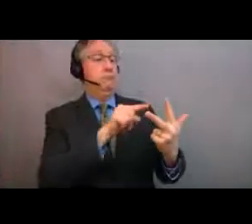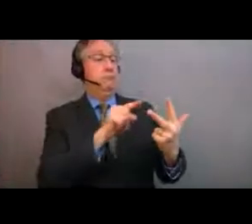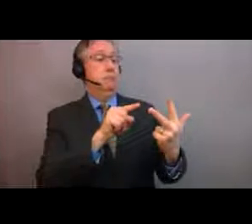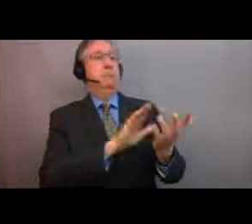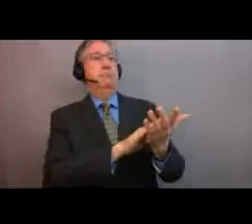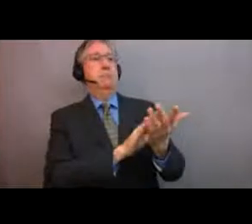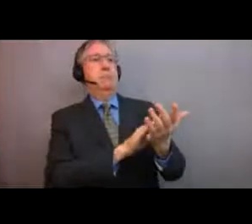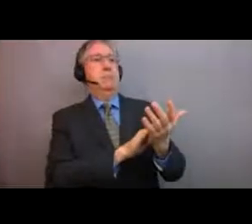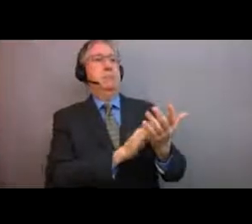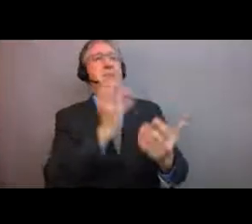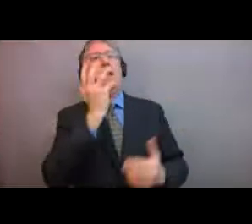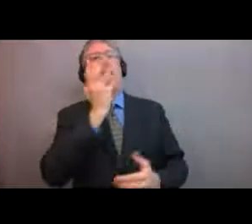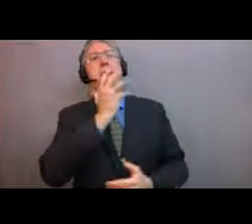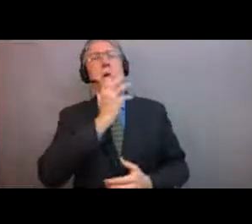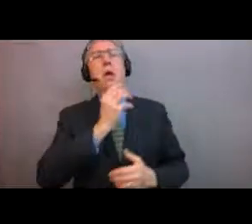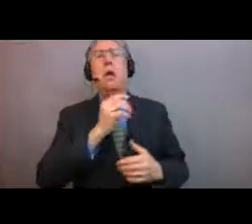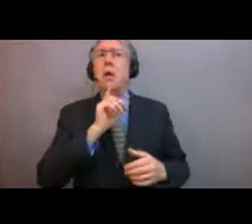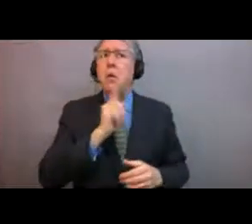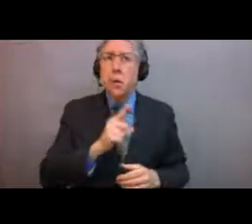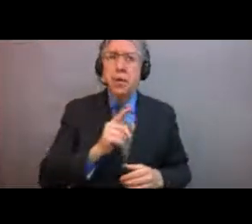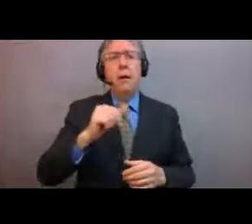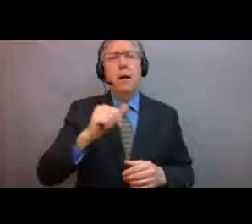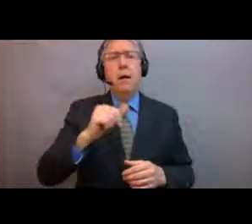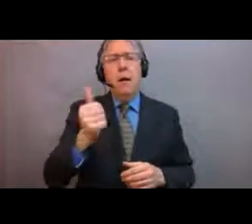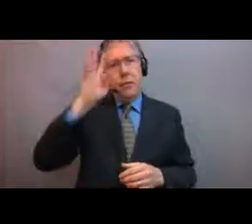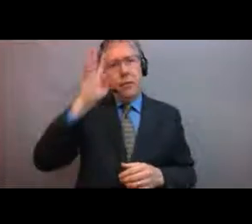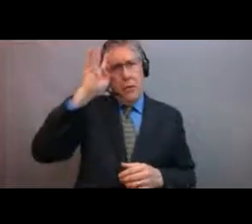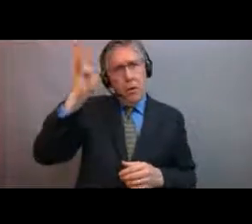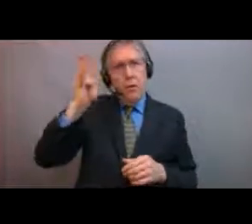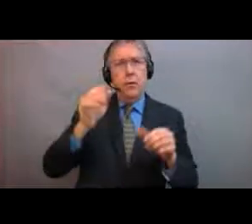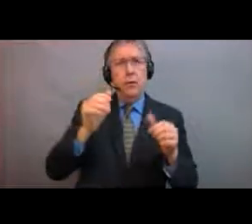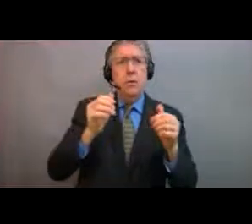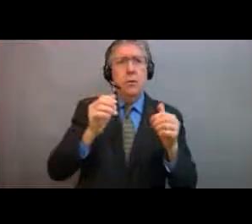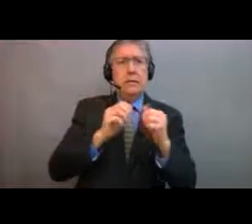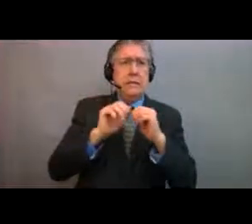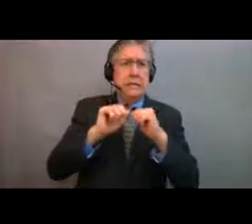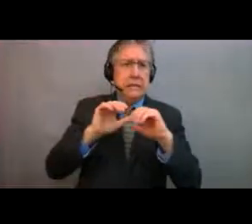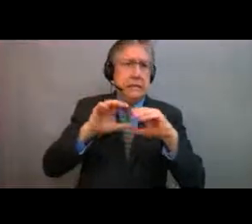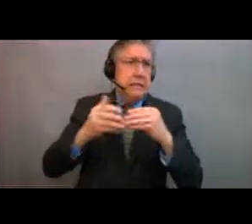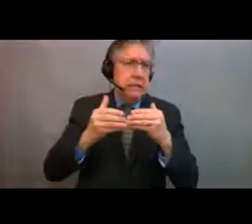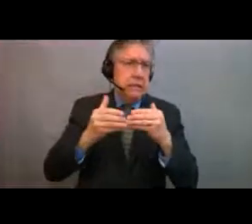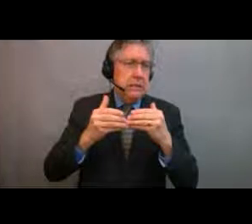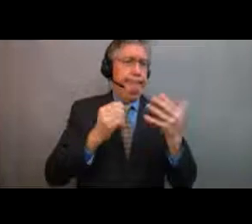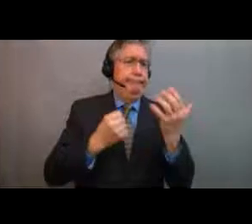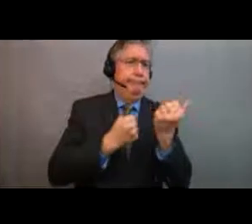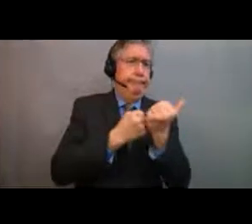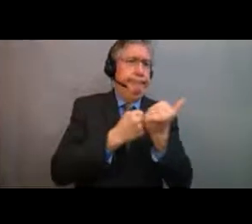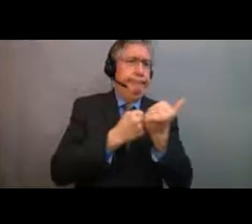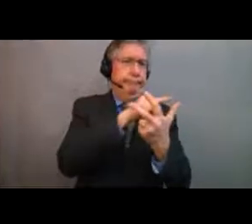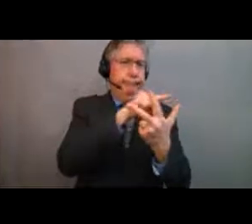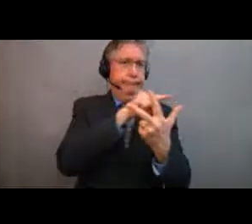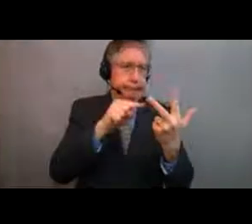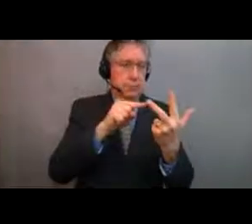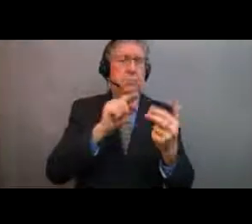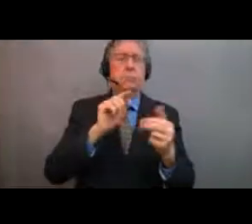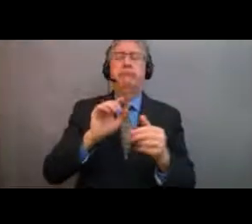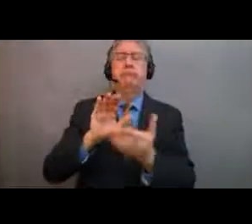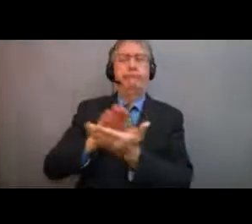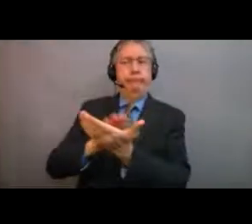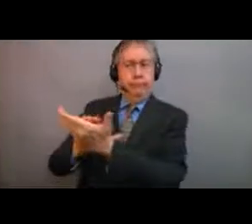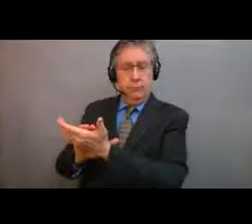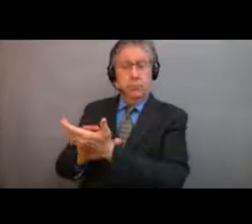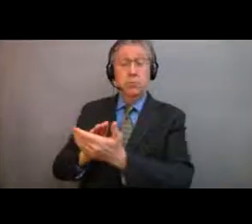the many co-authors that will be recognized in this year's conveyance of the awards. And if I also take note of the